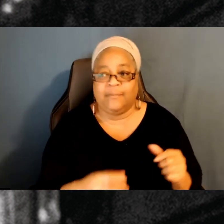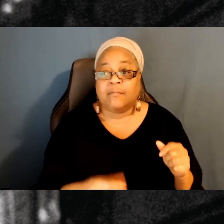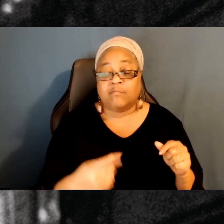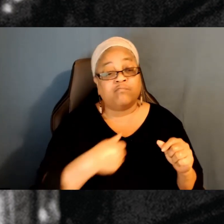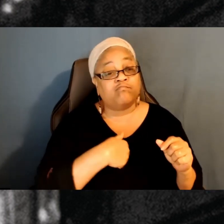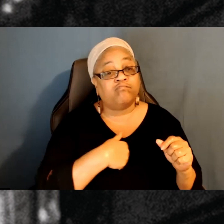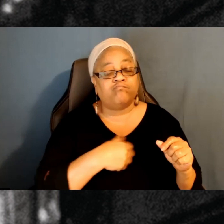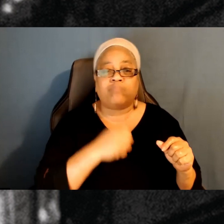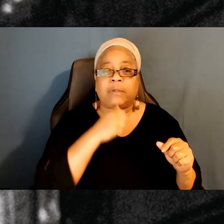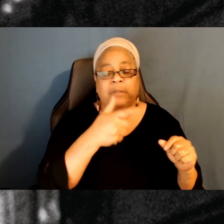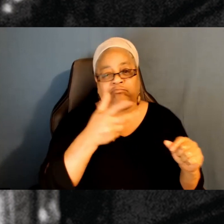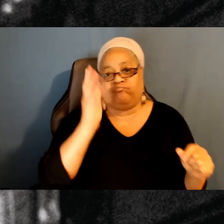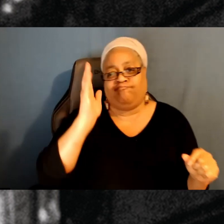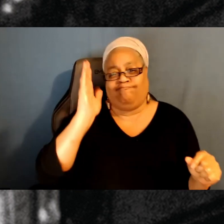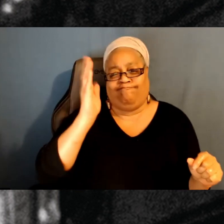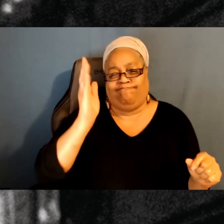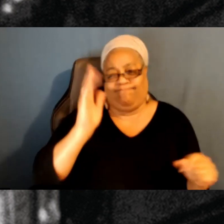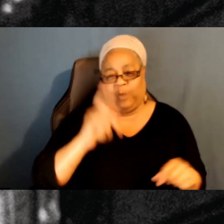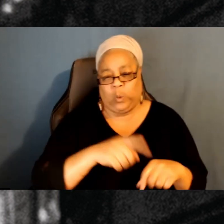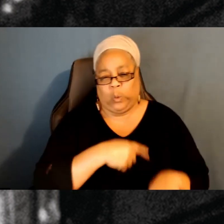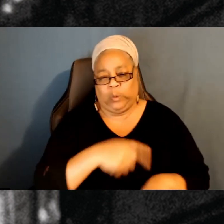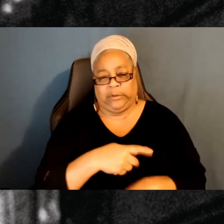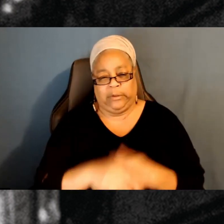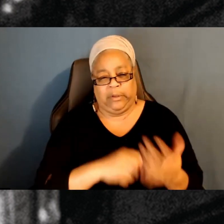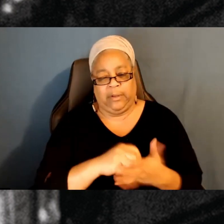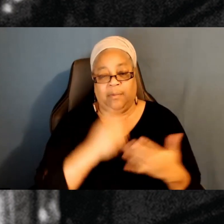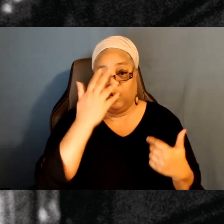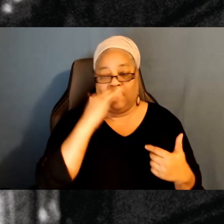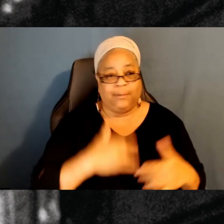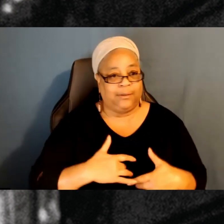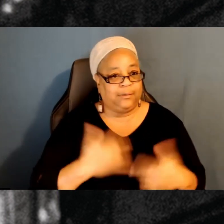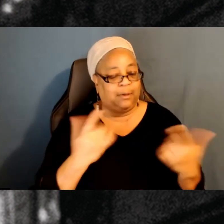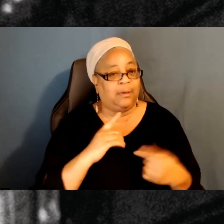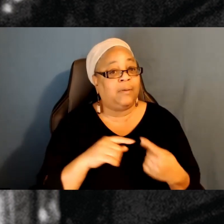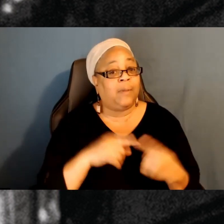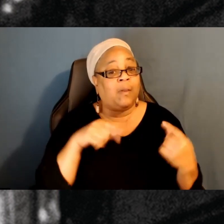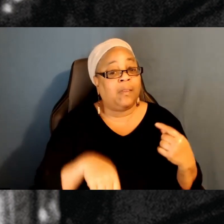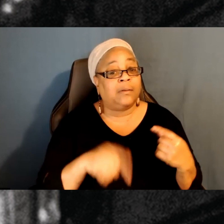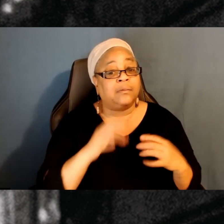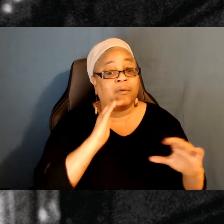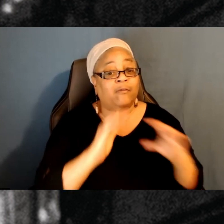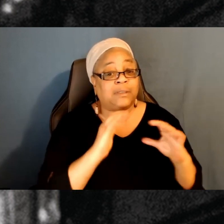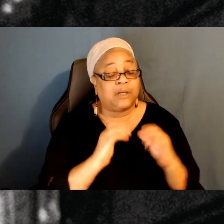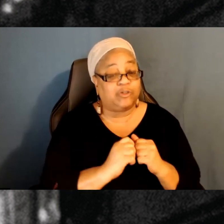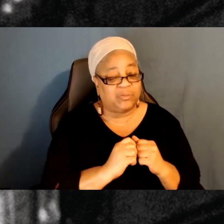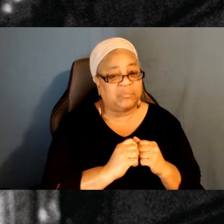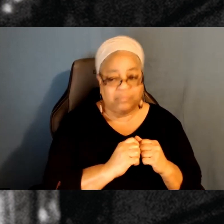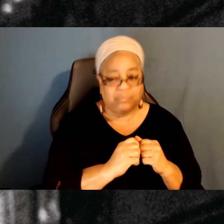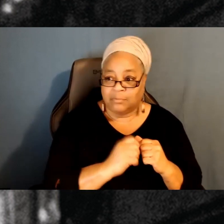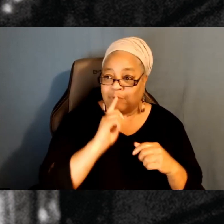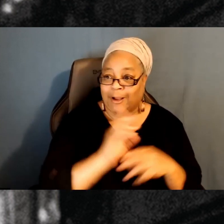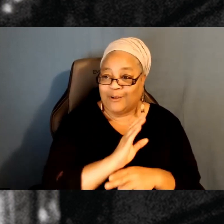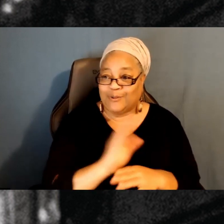I am not going to speak very long because I'm really excited about the format of these conversations being actual